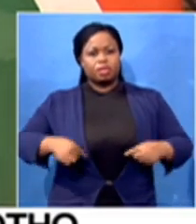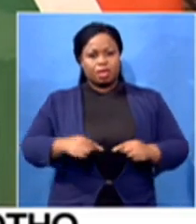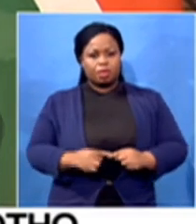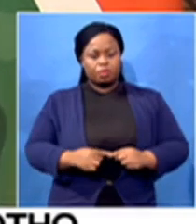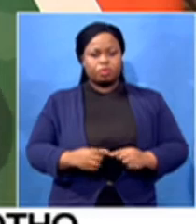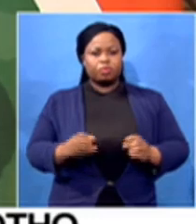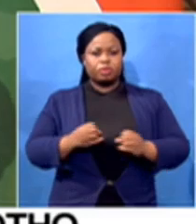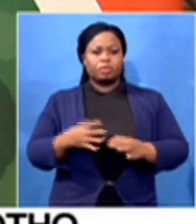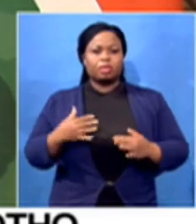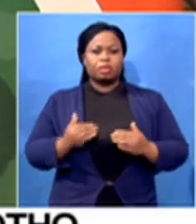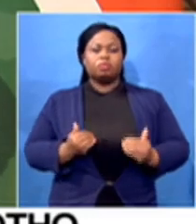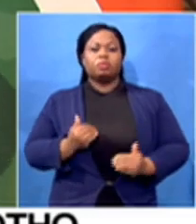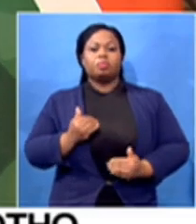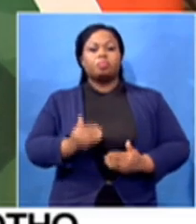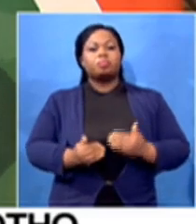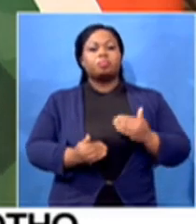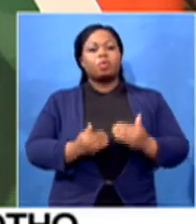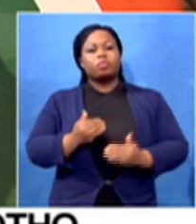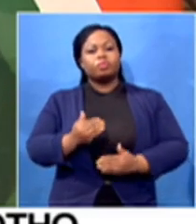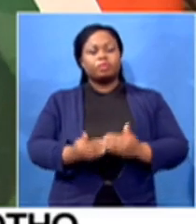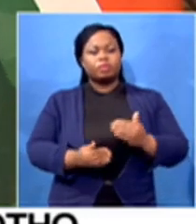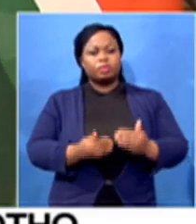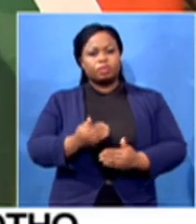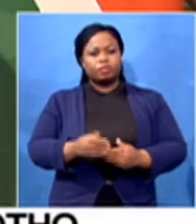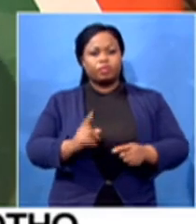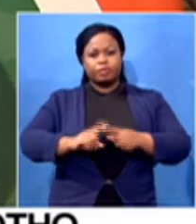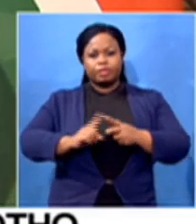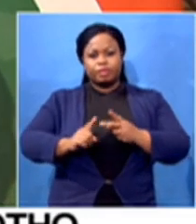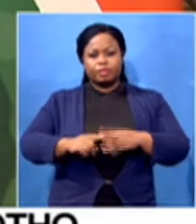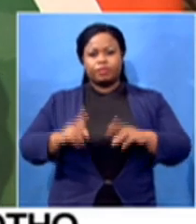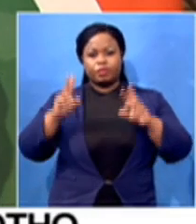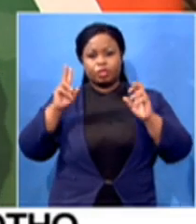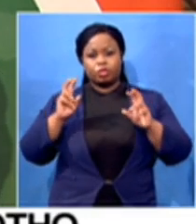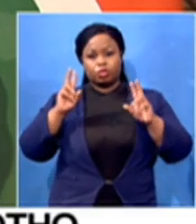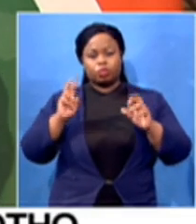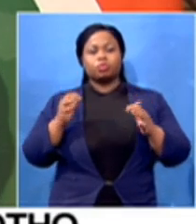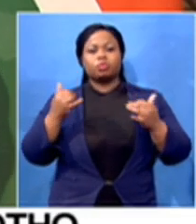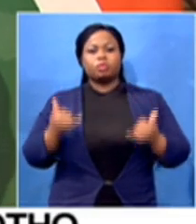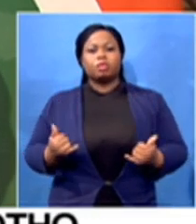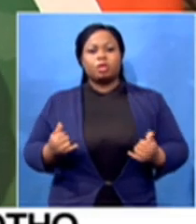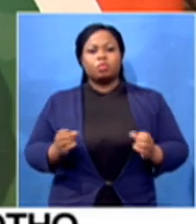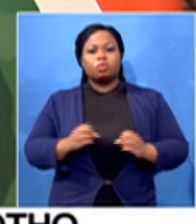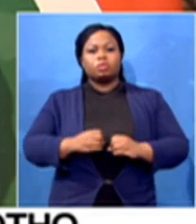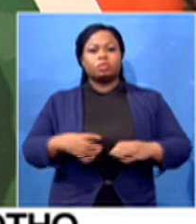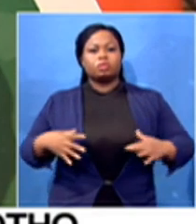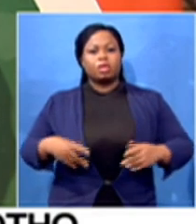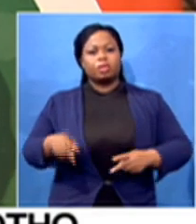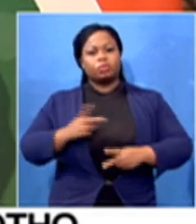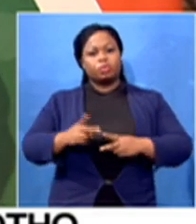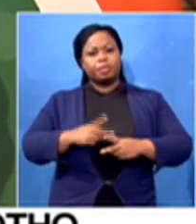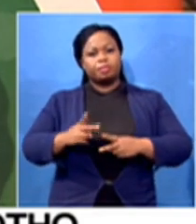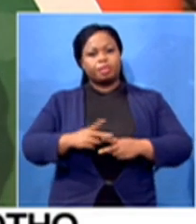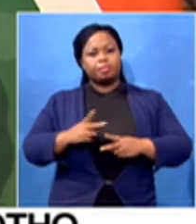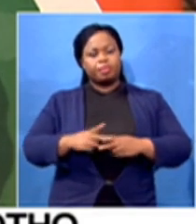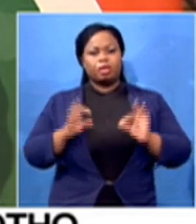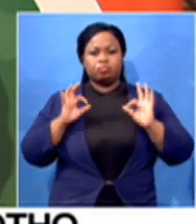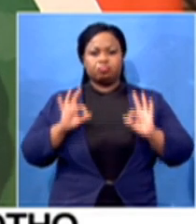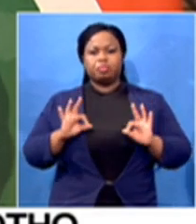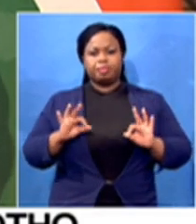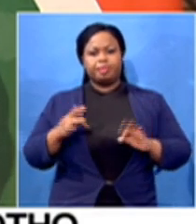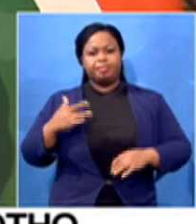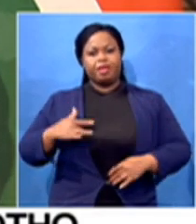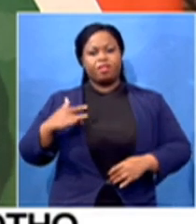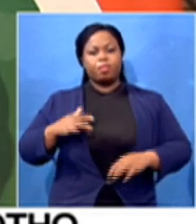process of dealing with all these matters to prepare for a more formalized meeting between our two countries or